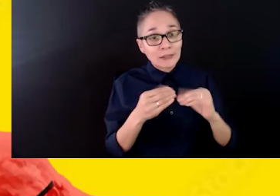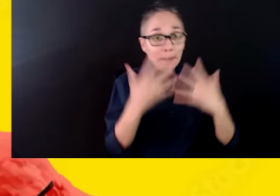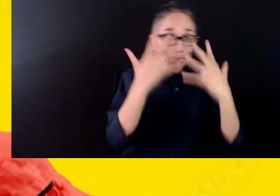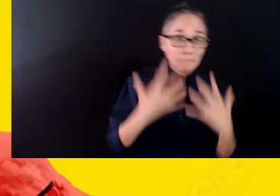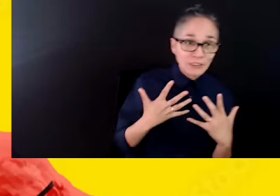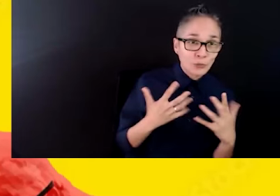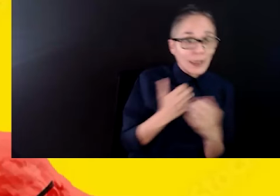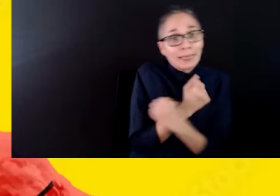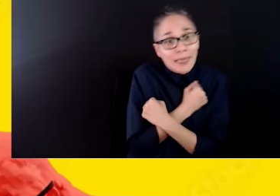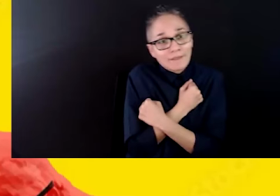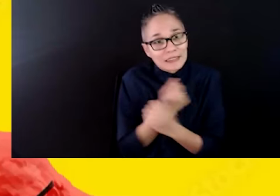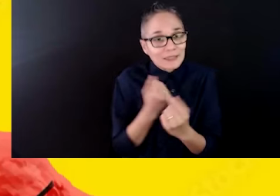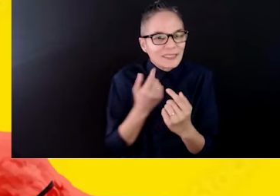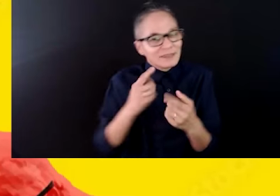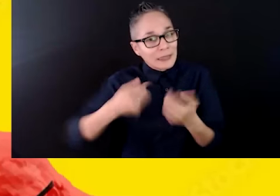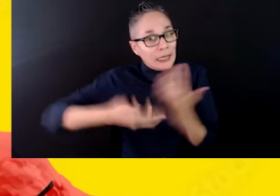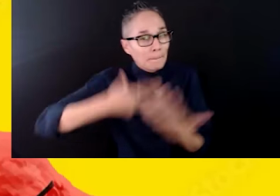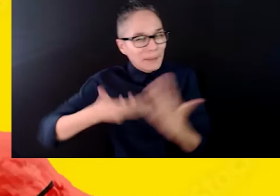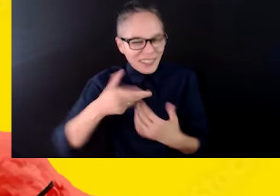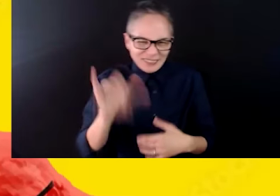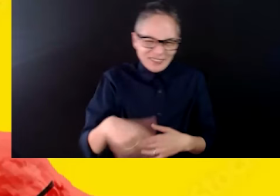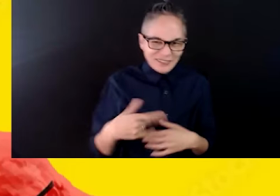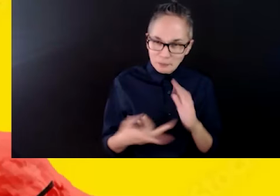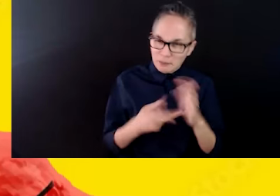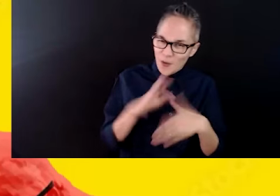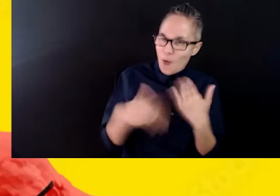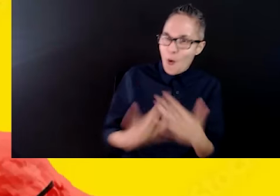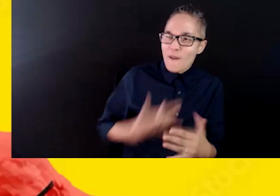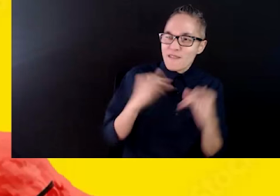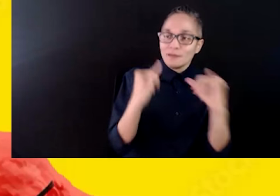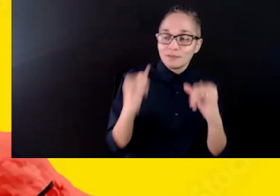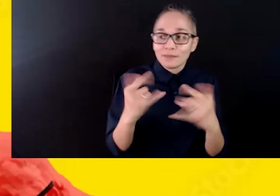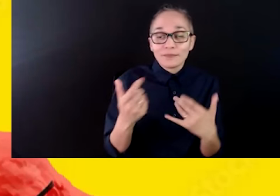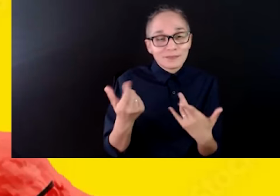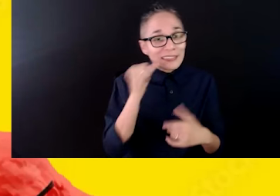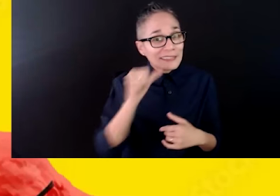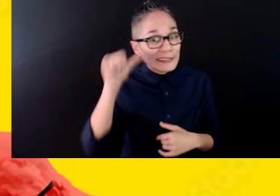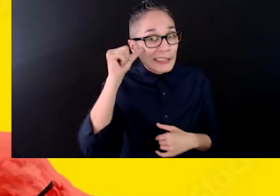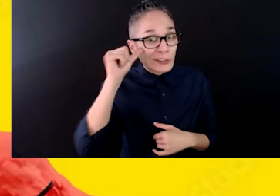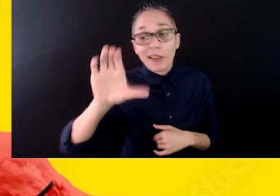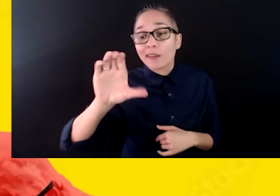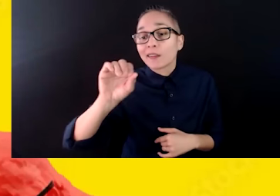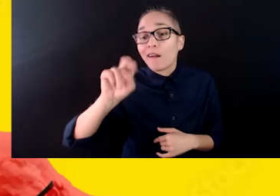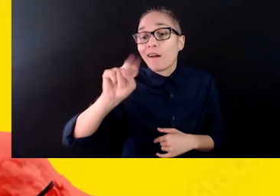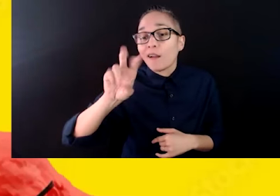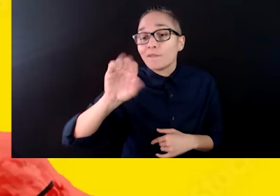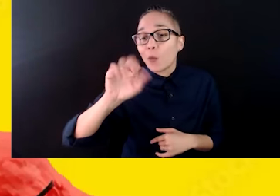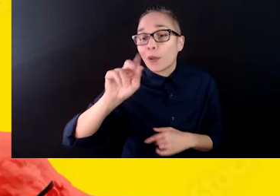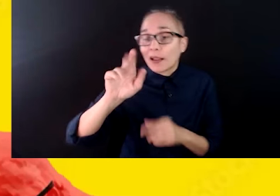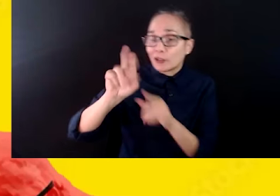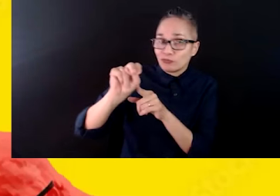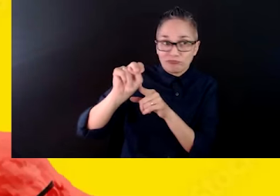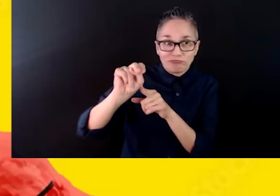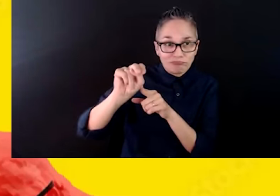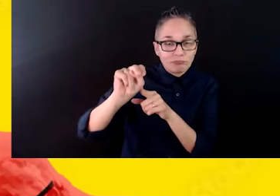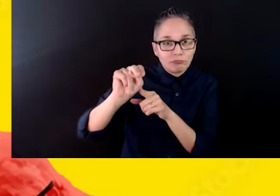Together. But yeah. Yeah, I know. So yesterday's convocation, not so much CarolCon, but yesterday's convocation was,